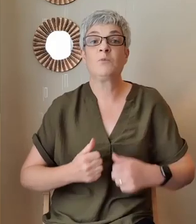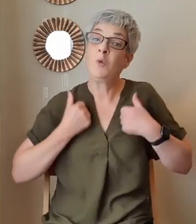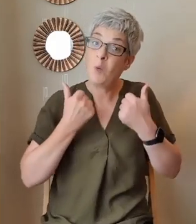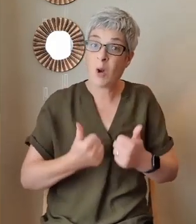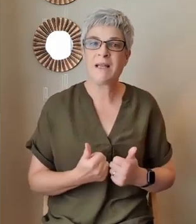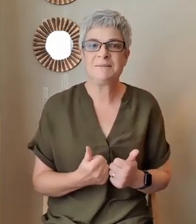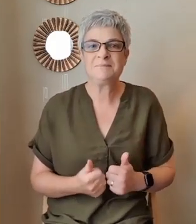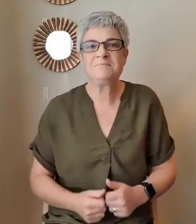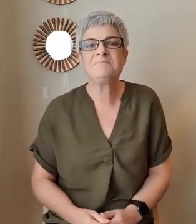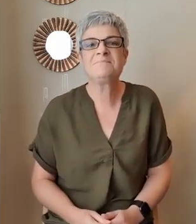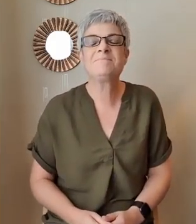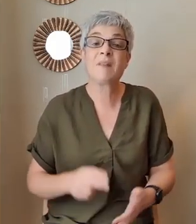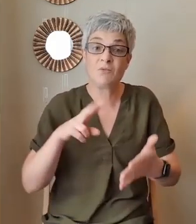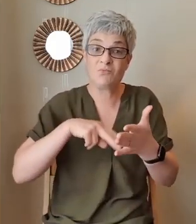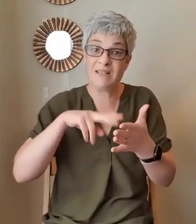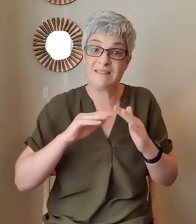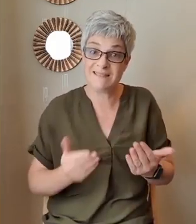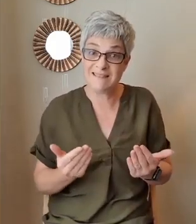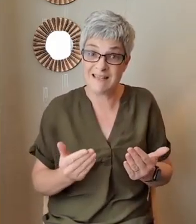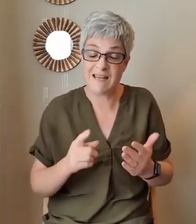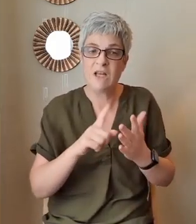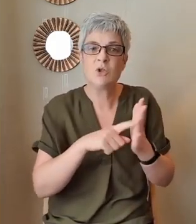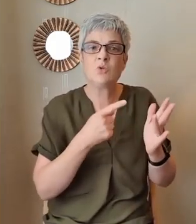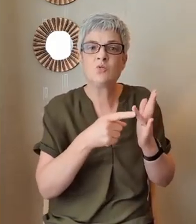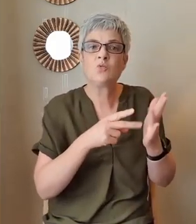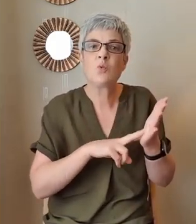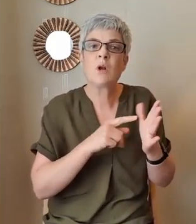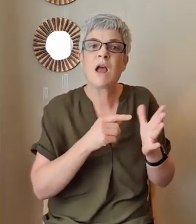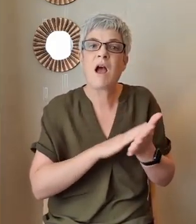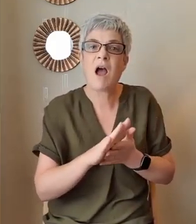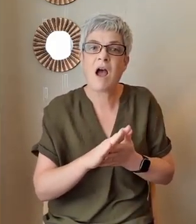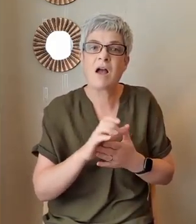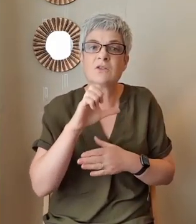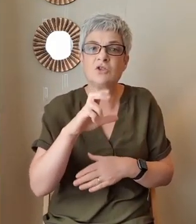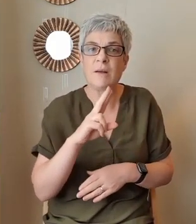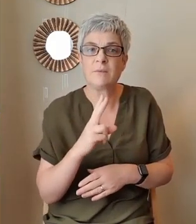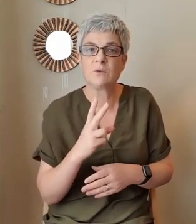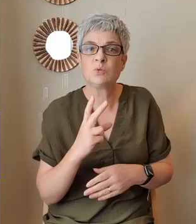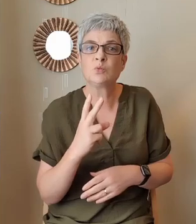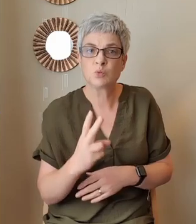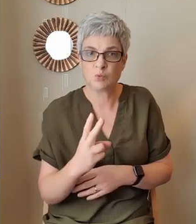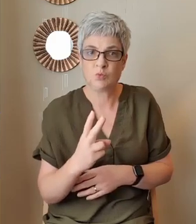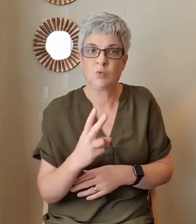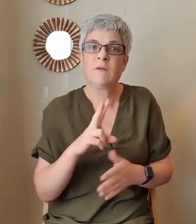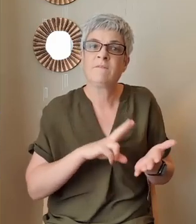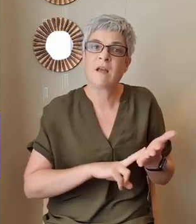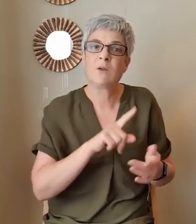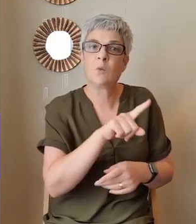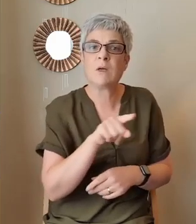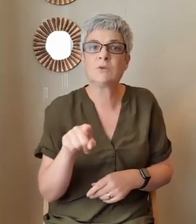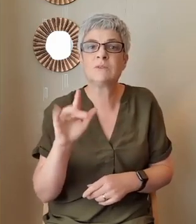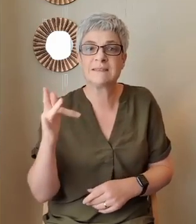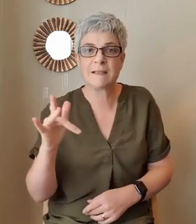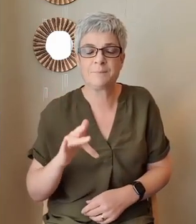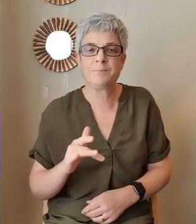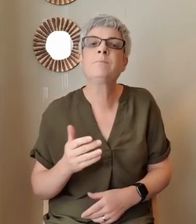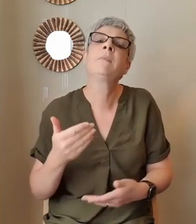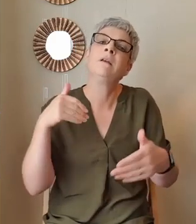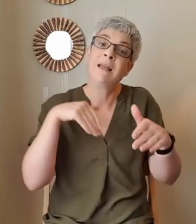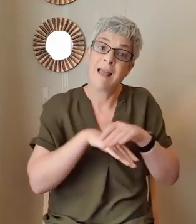good morning. The reading today is from Jonah chapter 2, verses 1 to 10.